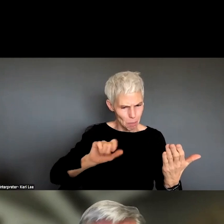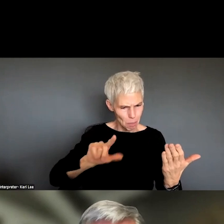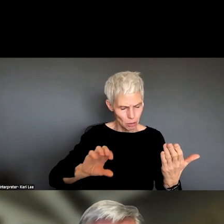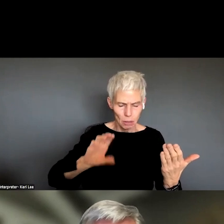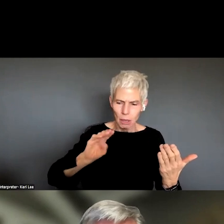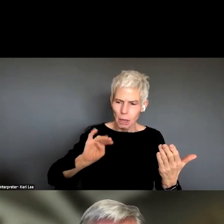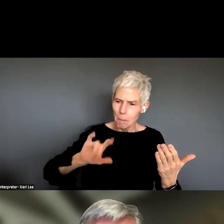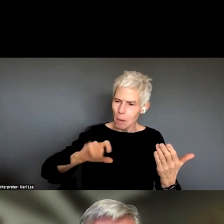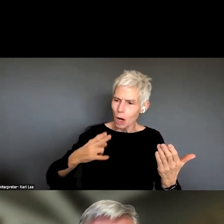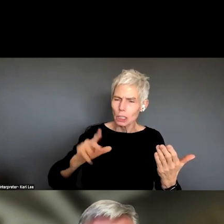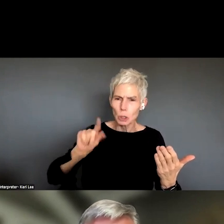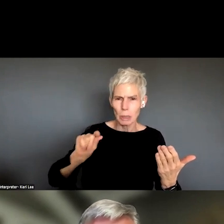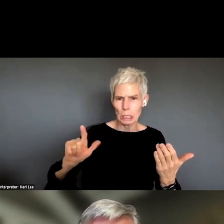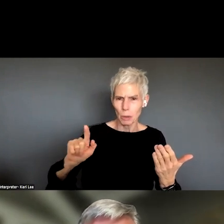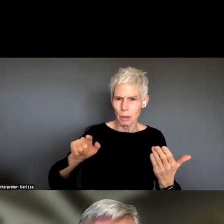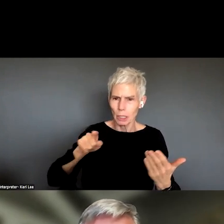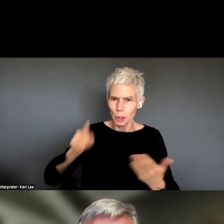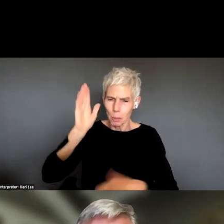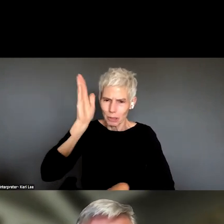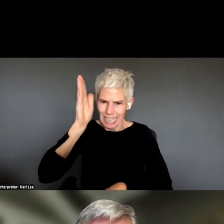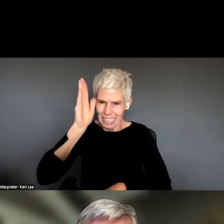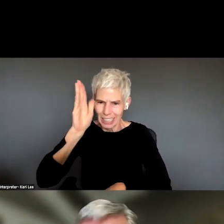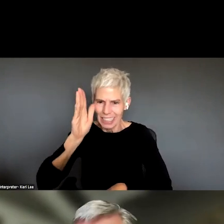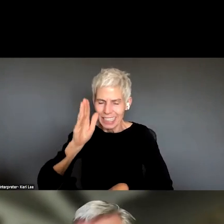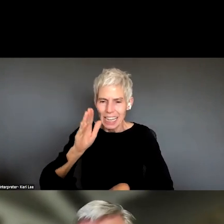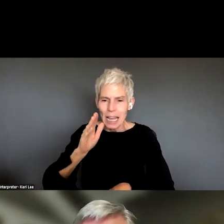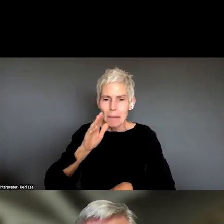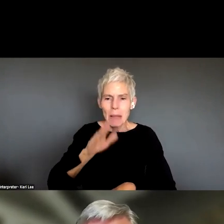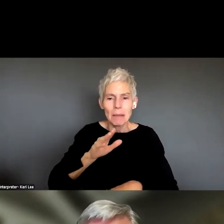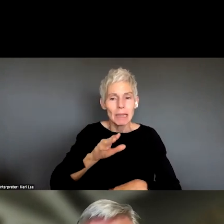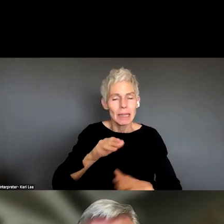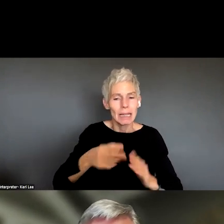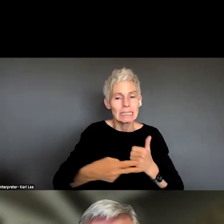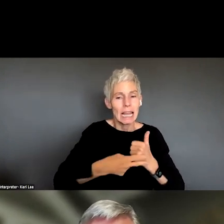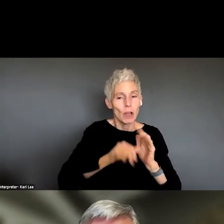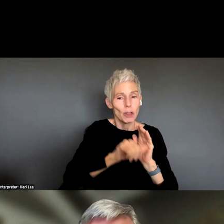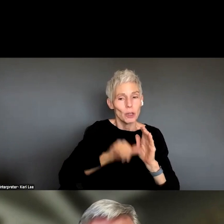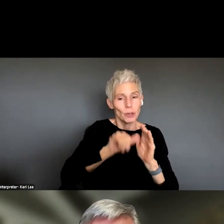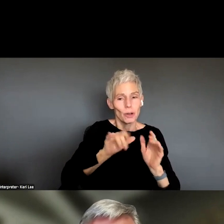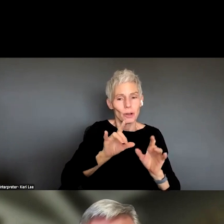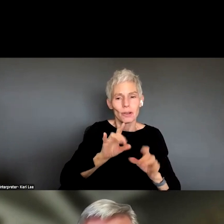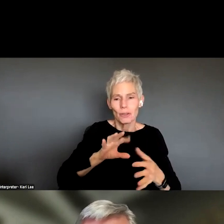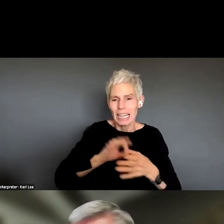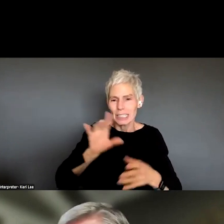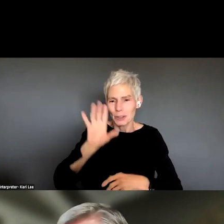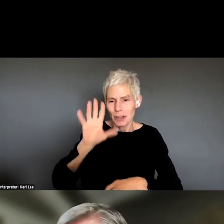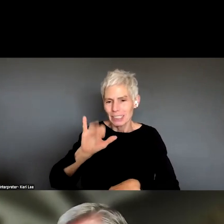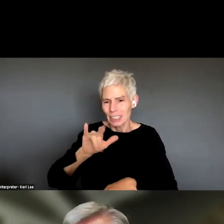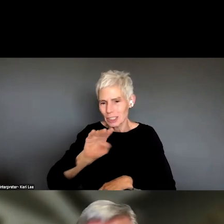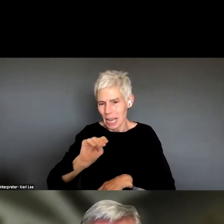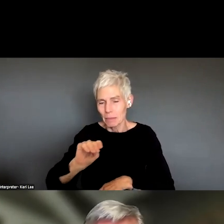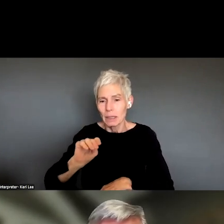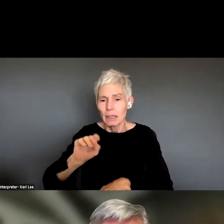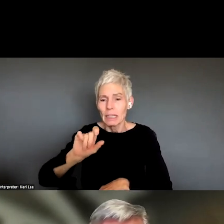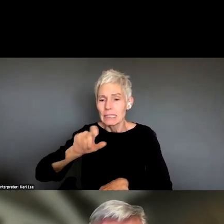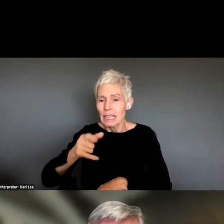2021 that you were a presenter. Might even free YouTube video saving of our crisis jams back then. But Stephanie, if you'll take it